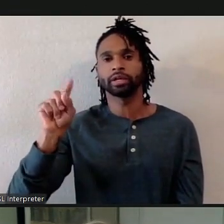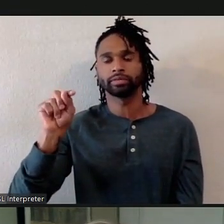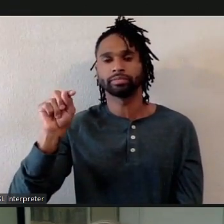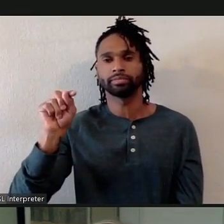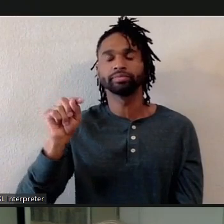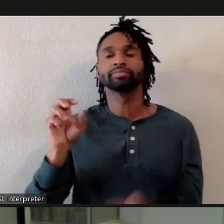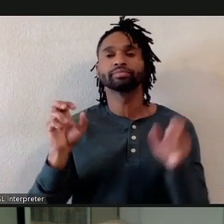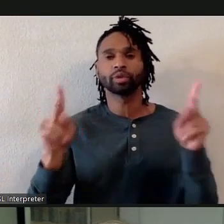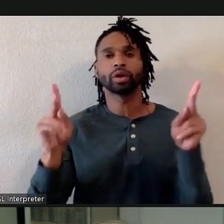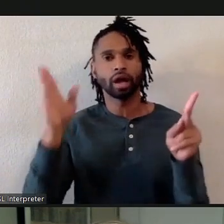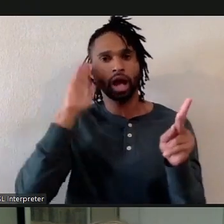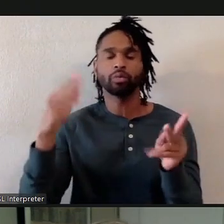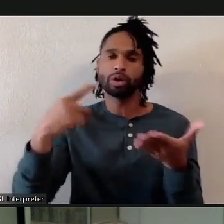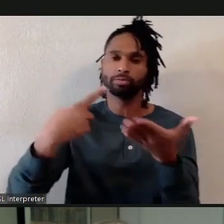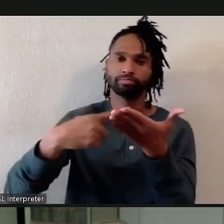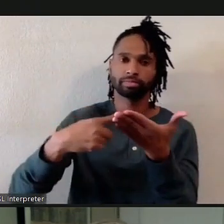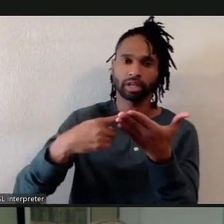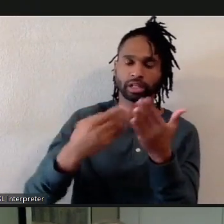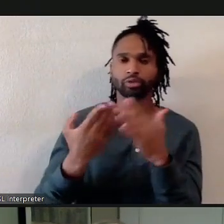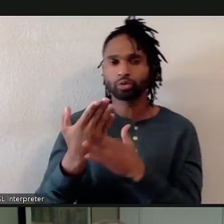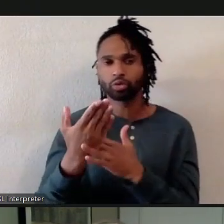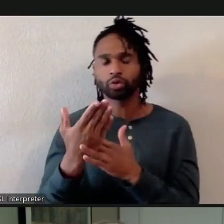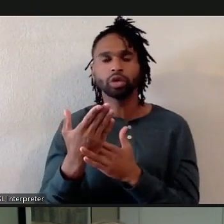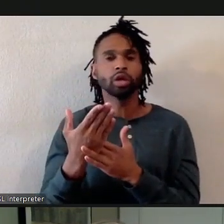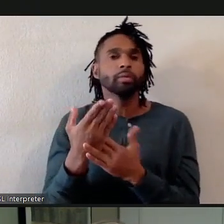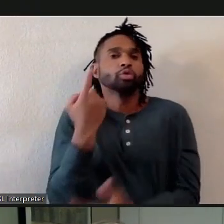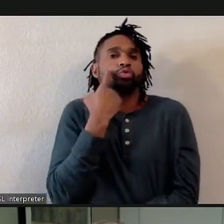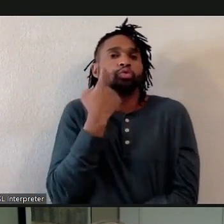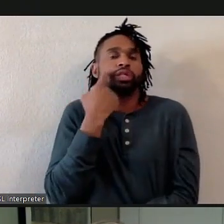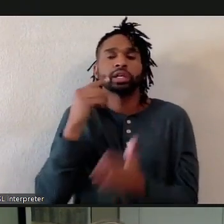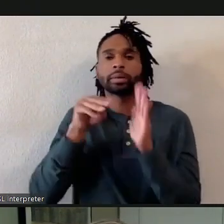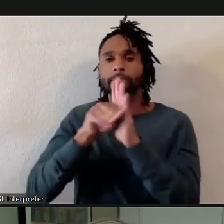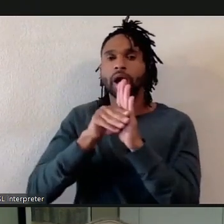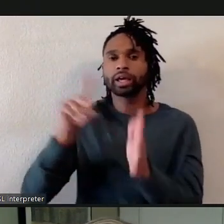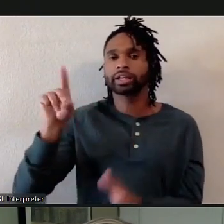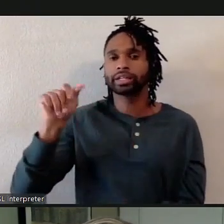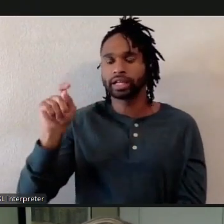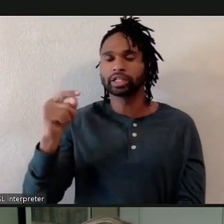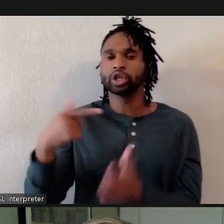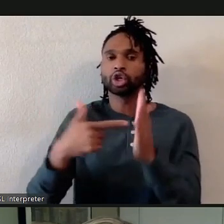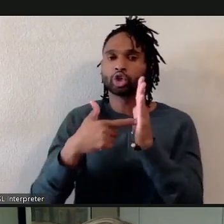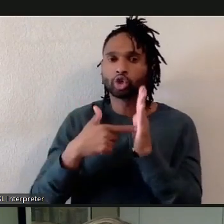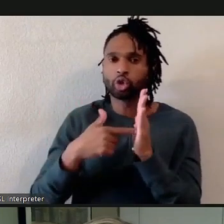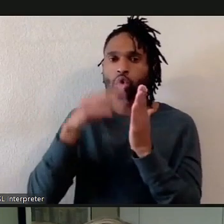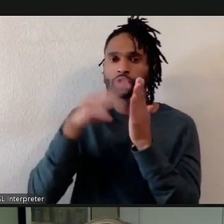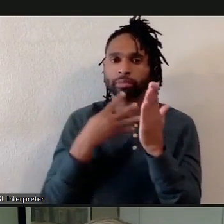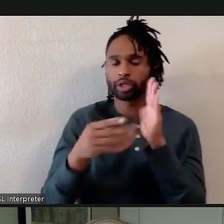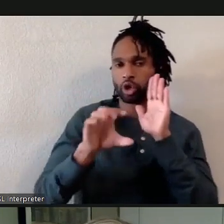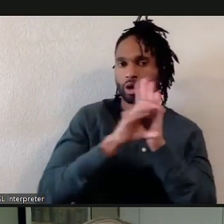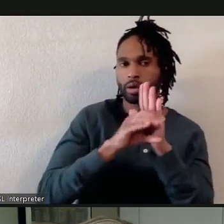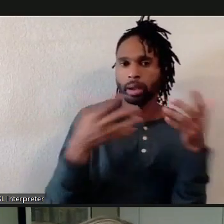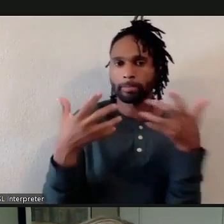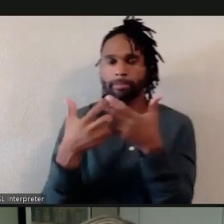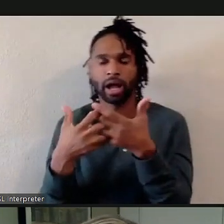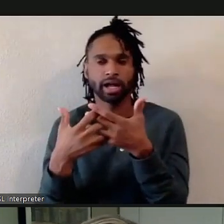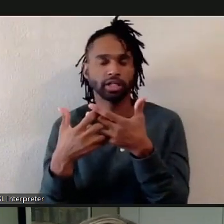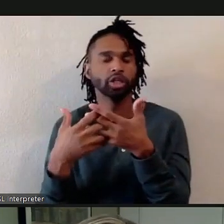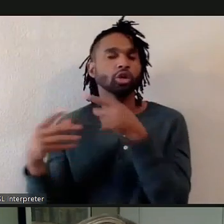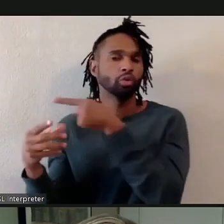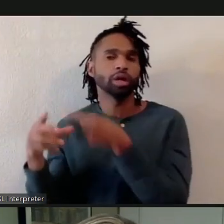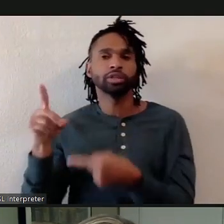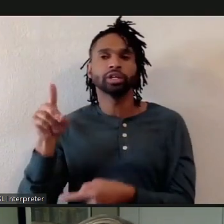Okay, I'm going to take you through the most recent modeling data, which tells a picture that matches very much what Dr.